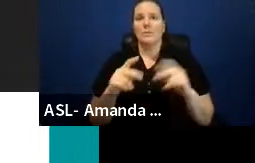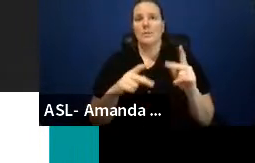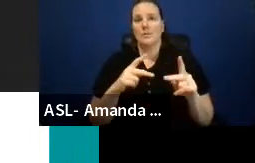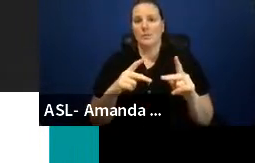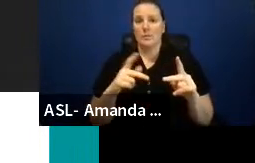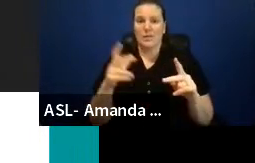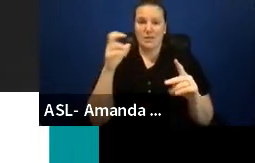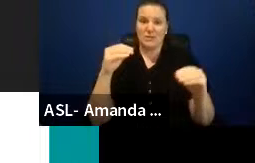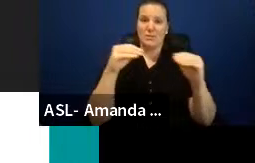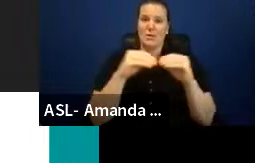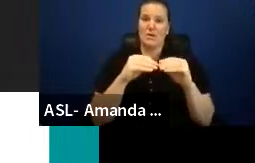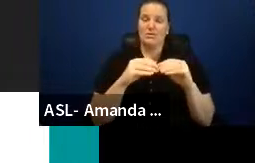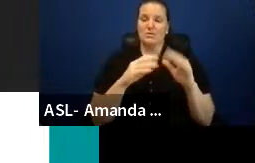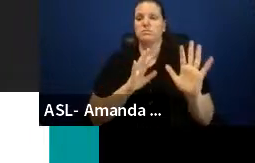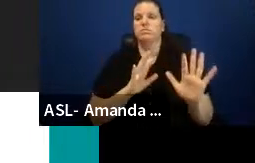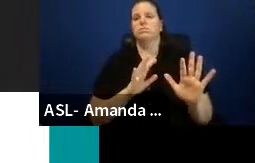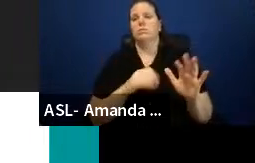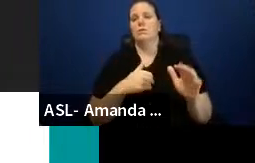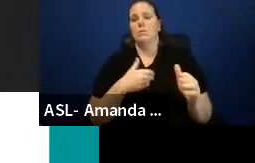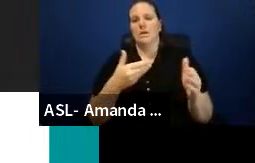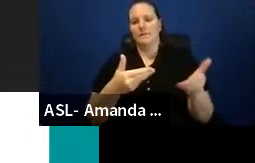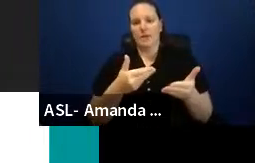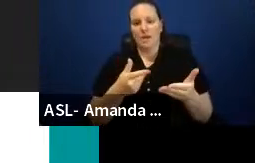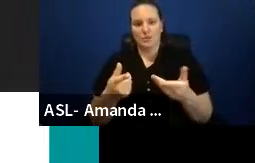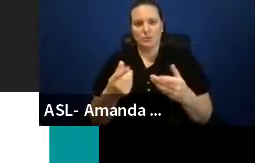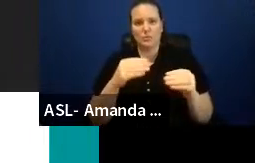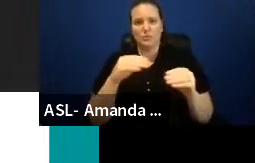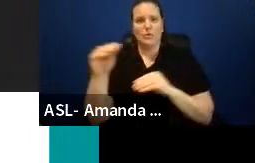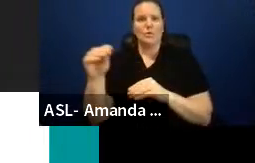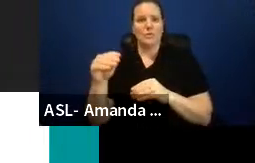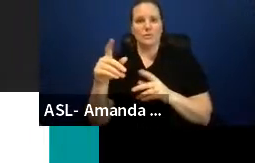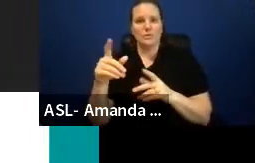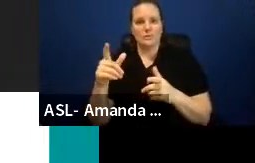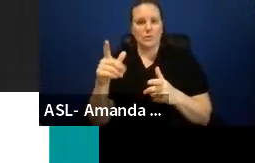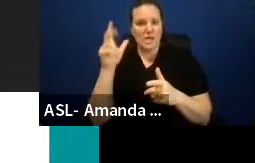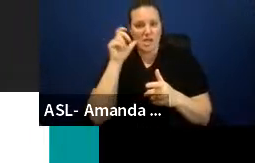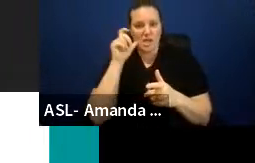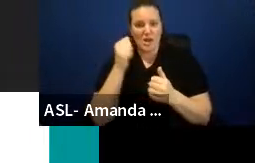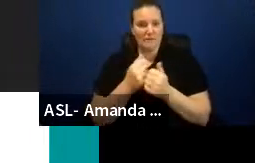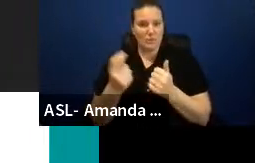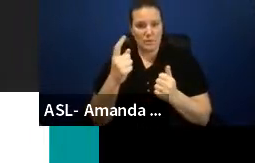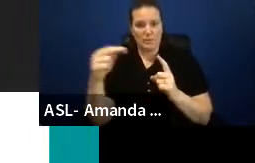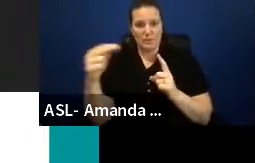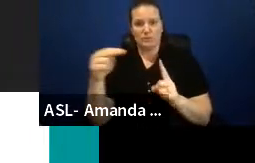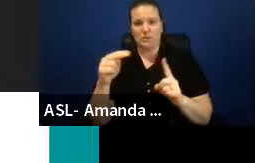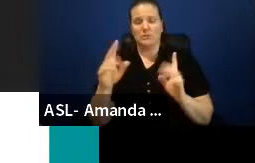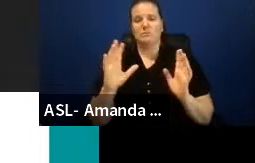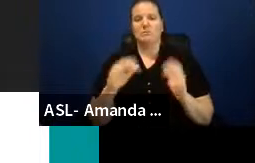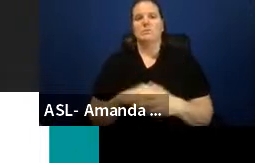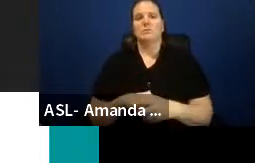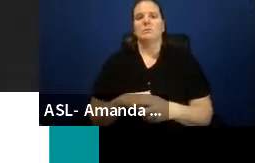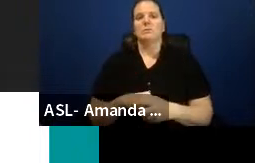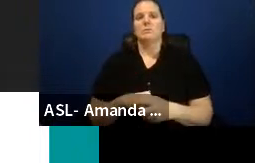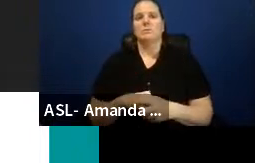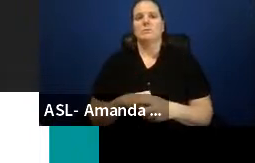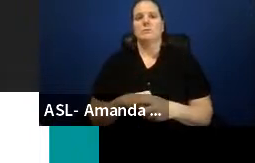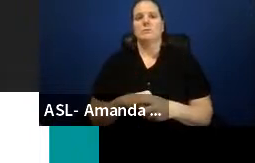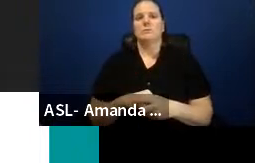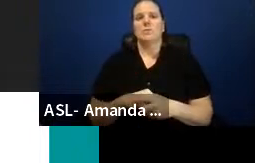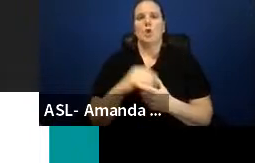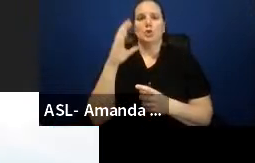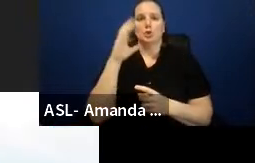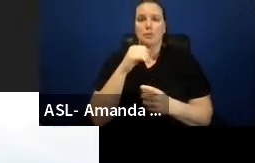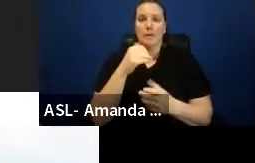hang back, we invite you to move up your speaking so we can hear everybody's perspectives. And then finally, we want to assume and have good